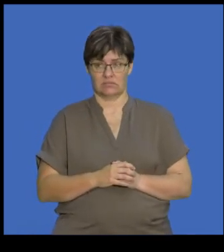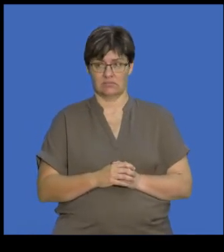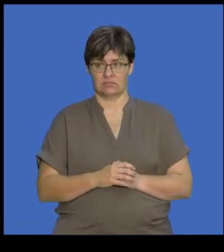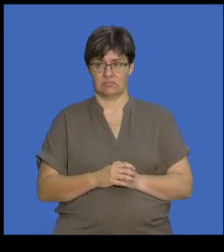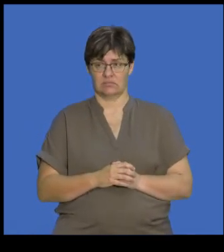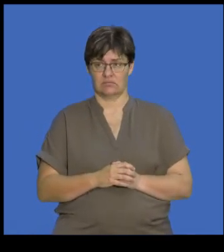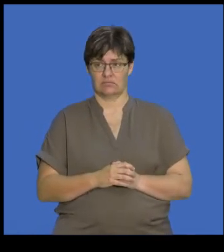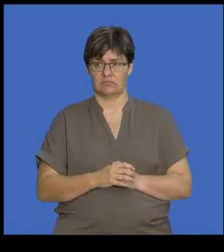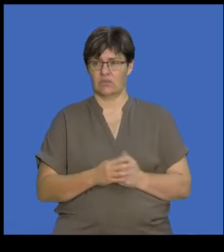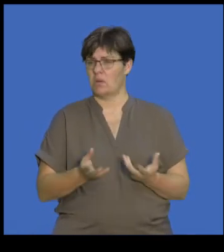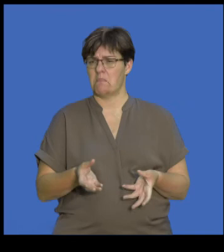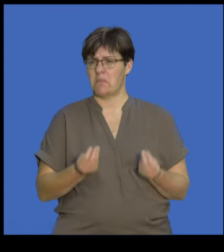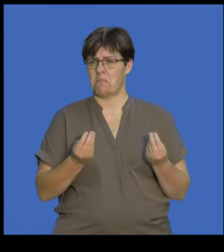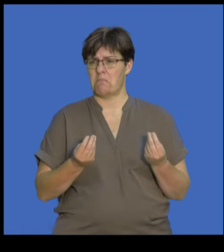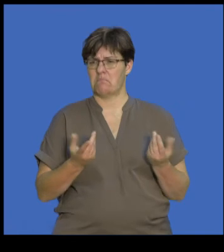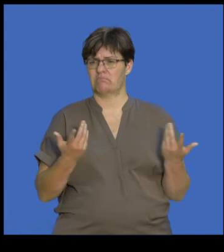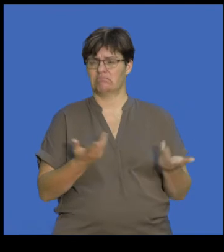get something like what?